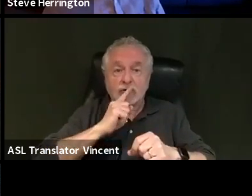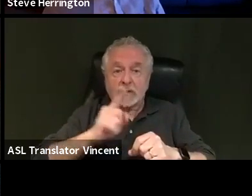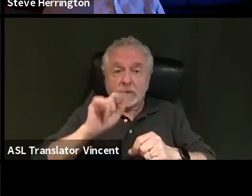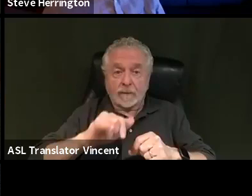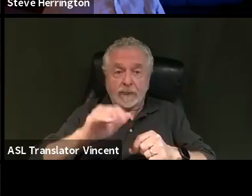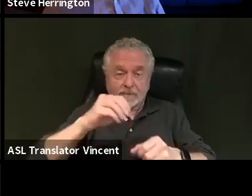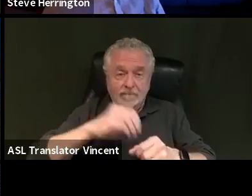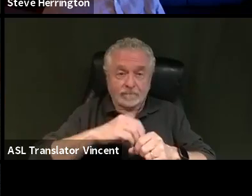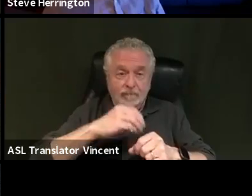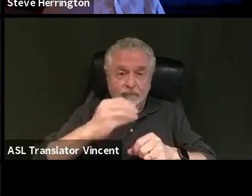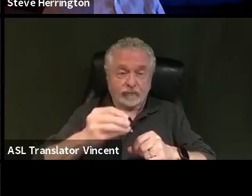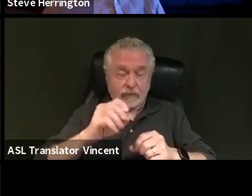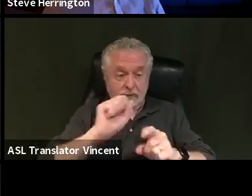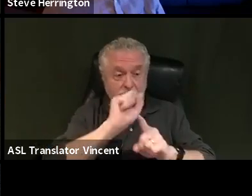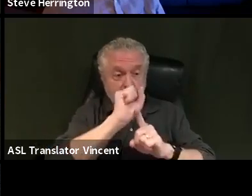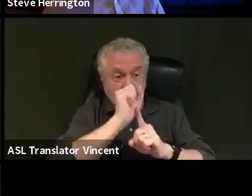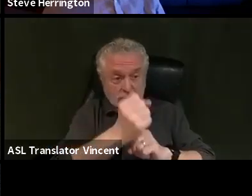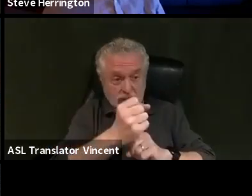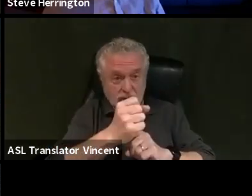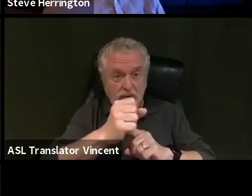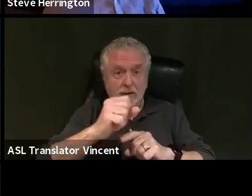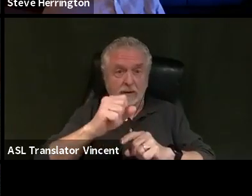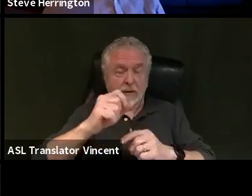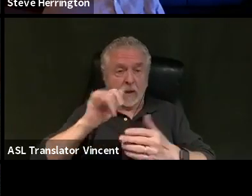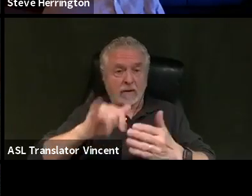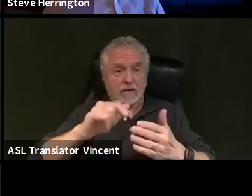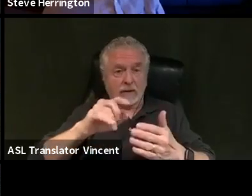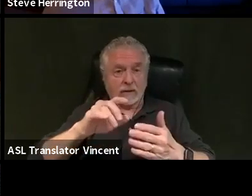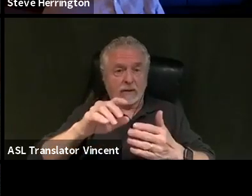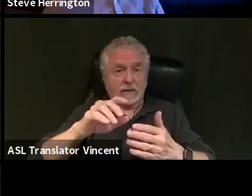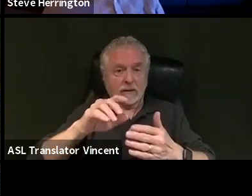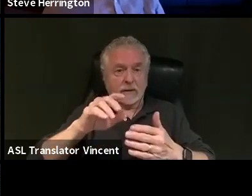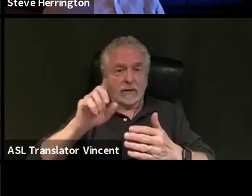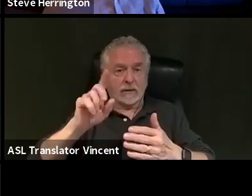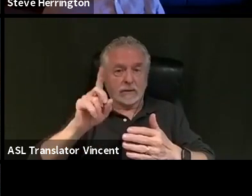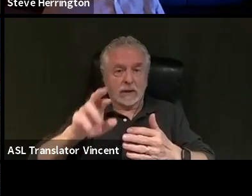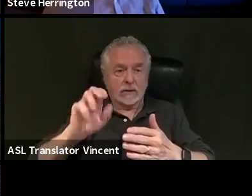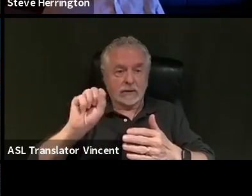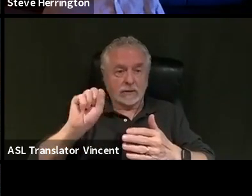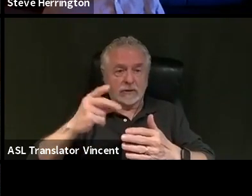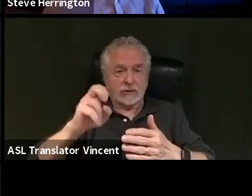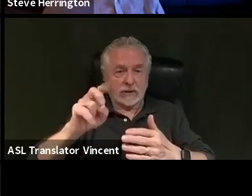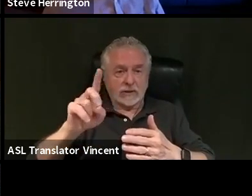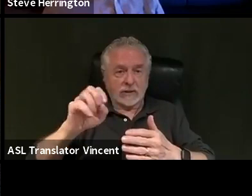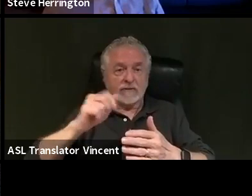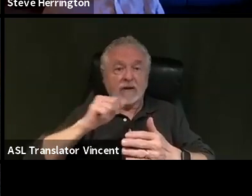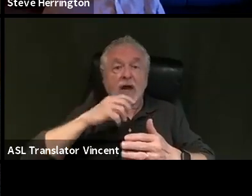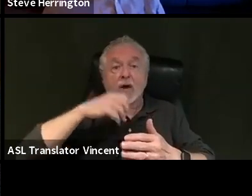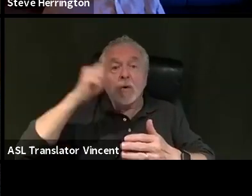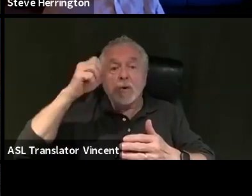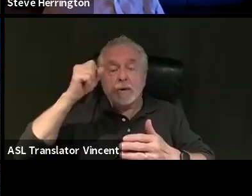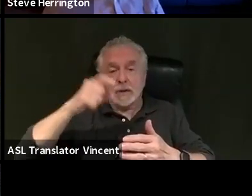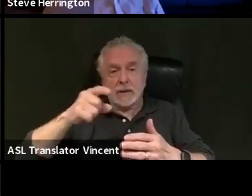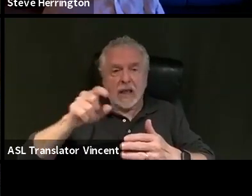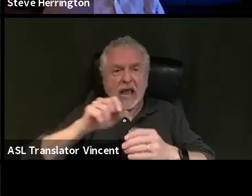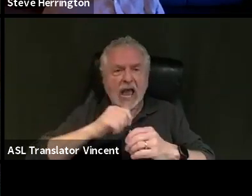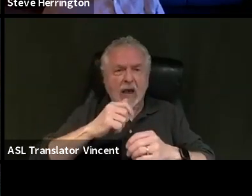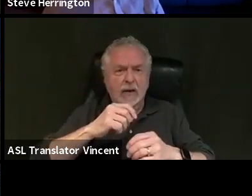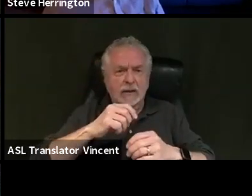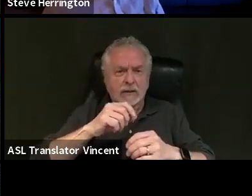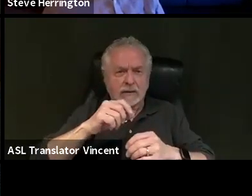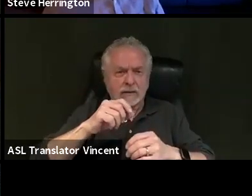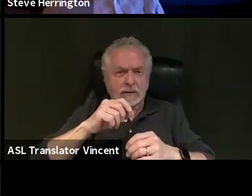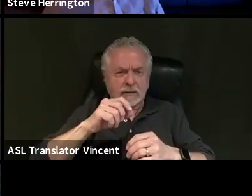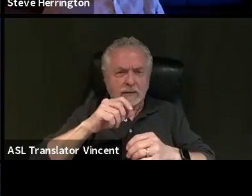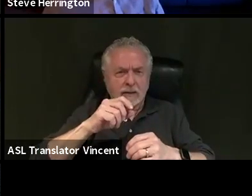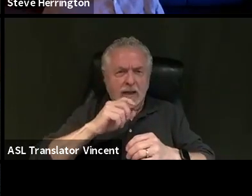that given the circumstances of the gravity, as I think Dr. Shende was showing about, particularly for the elders, how significant